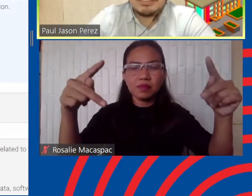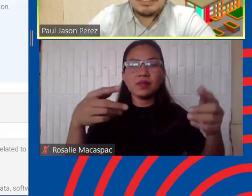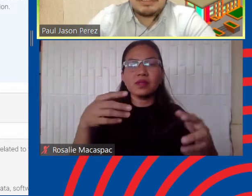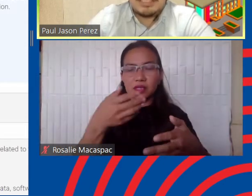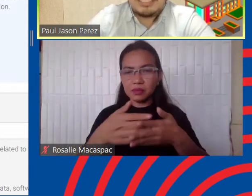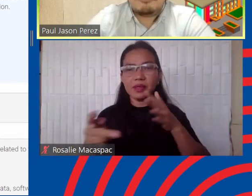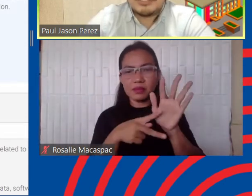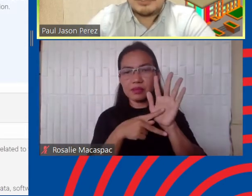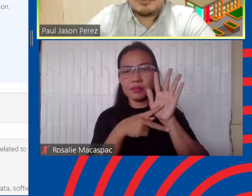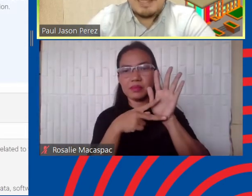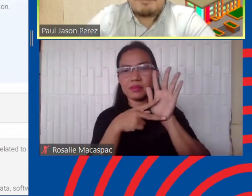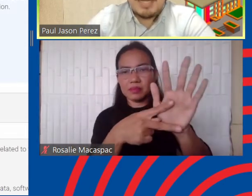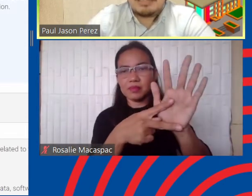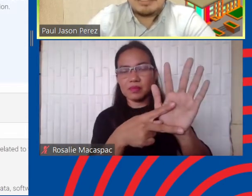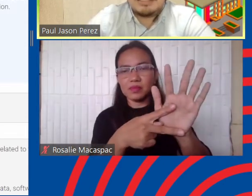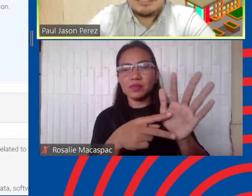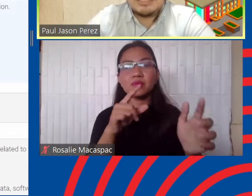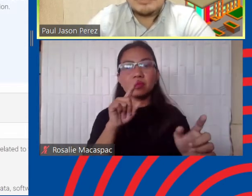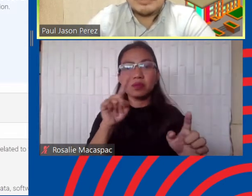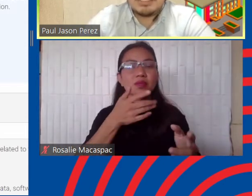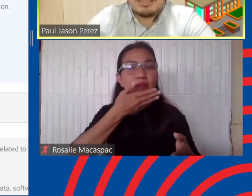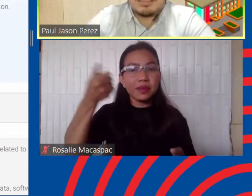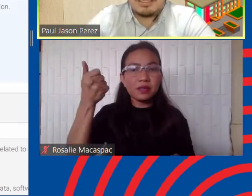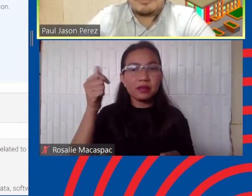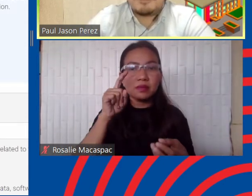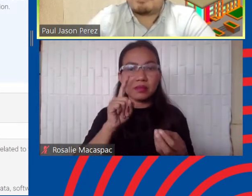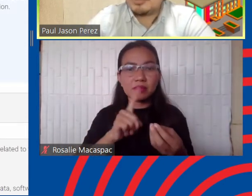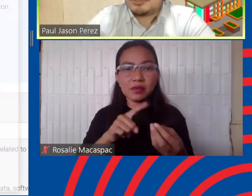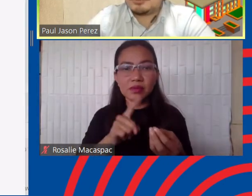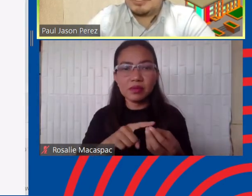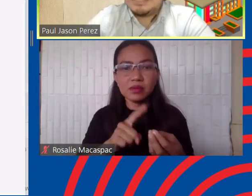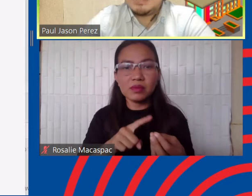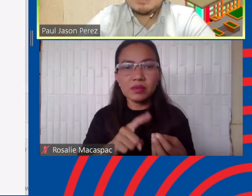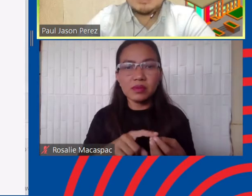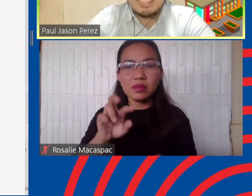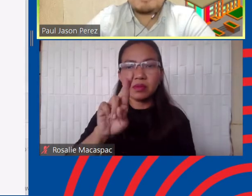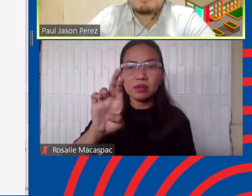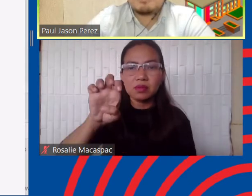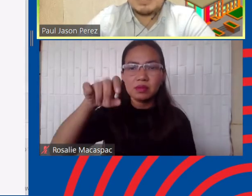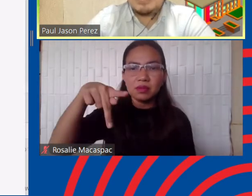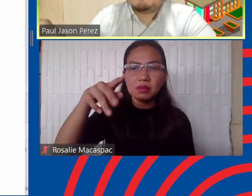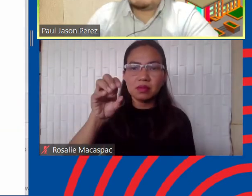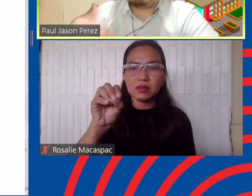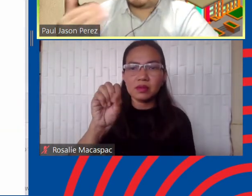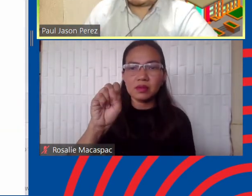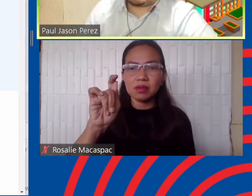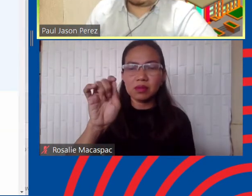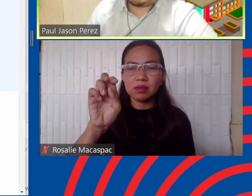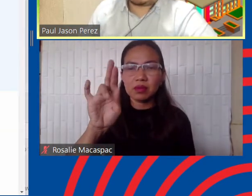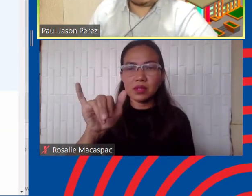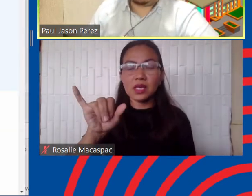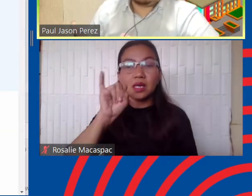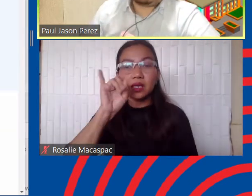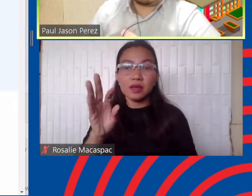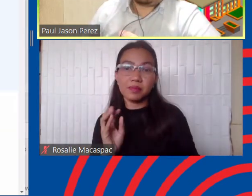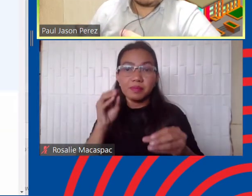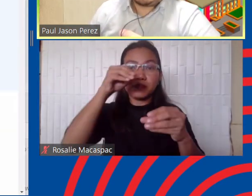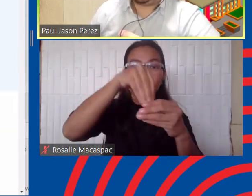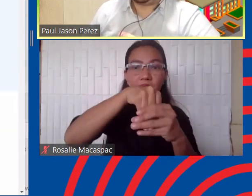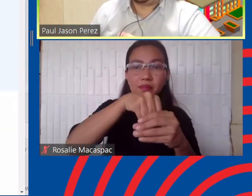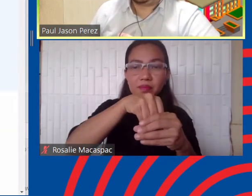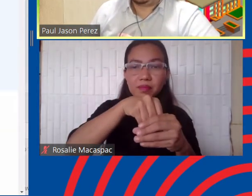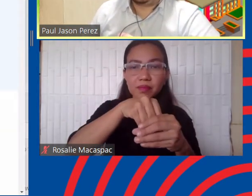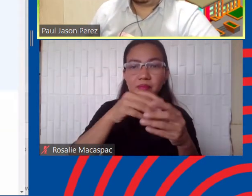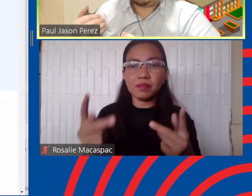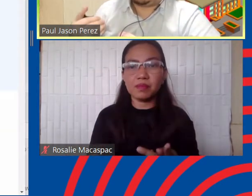presentations. And what's good about these repositories is that if you deposit your work, it will